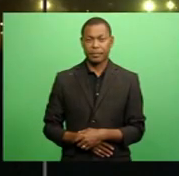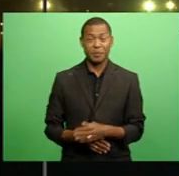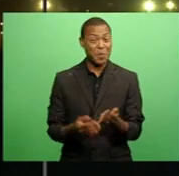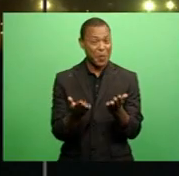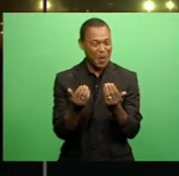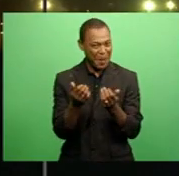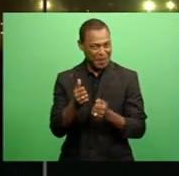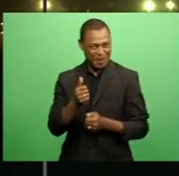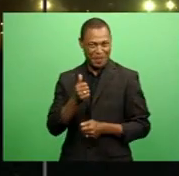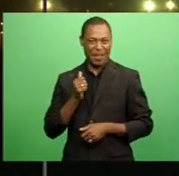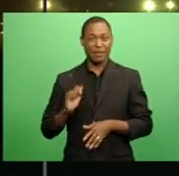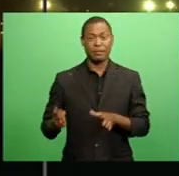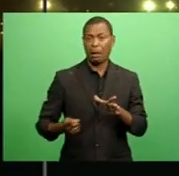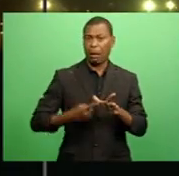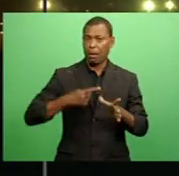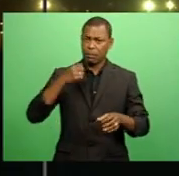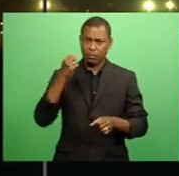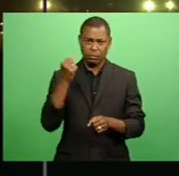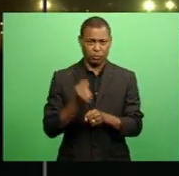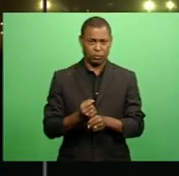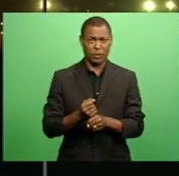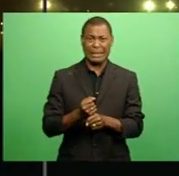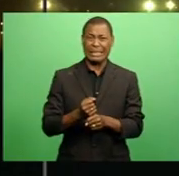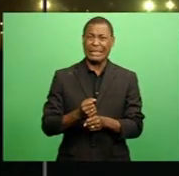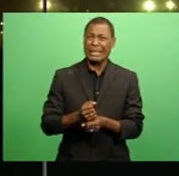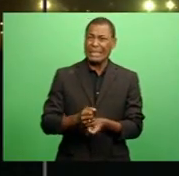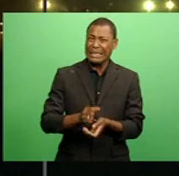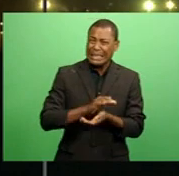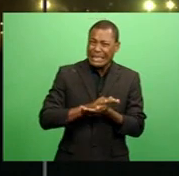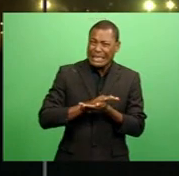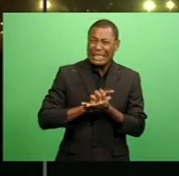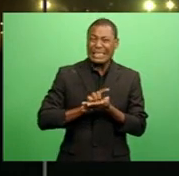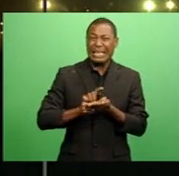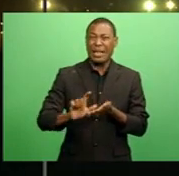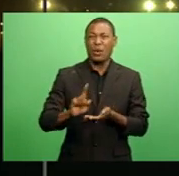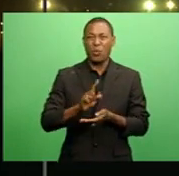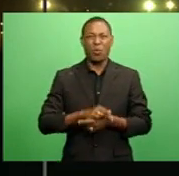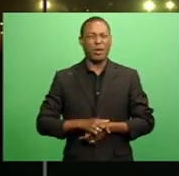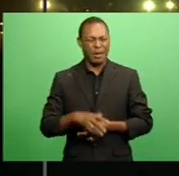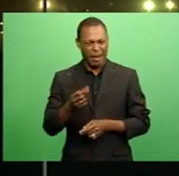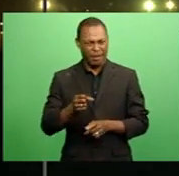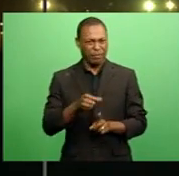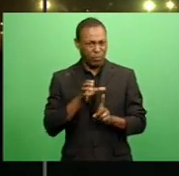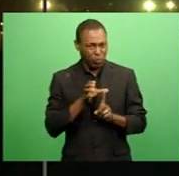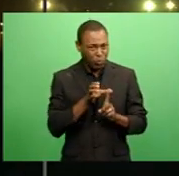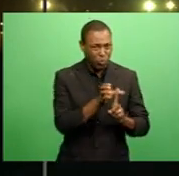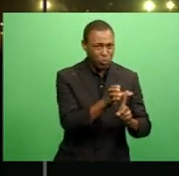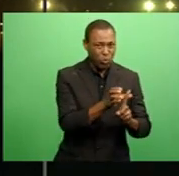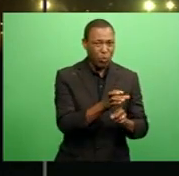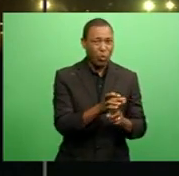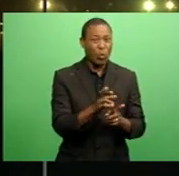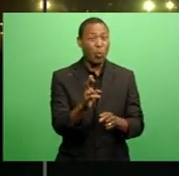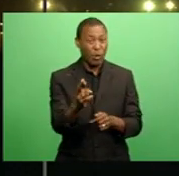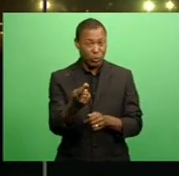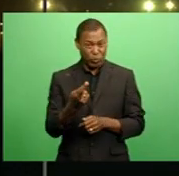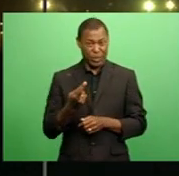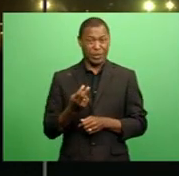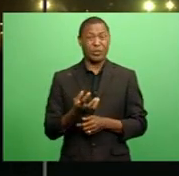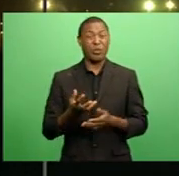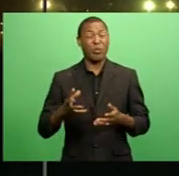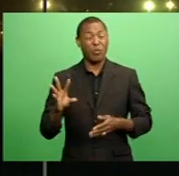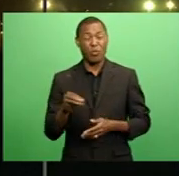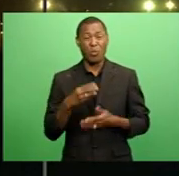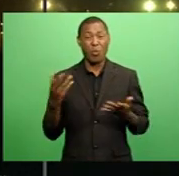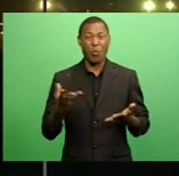Welcome back. Attorney General Ayaz Sayed Kayum has clarified he will undergo quarantine after returning from his medical treatment in